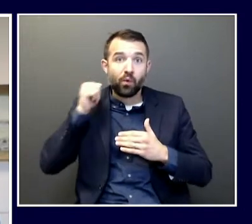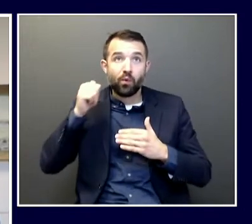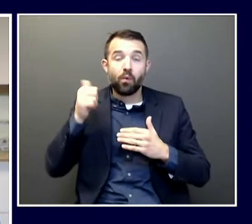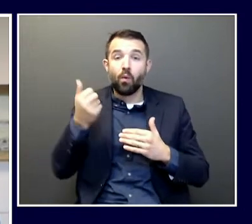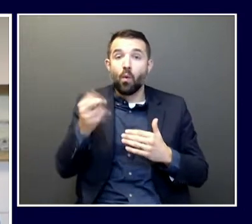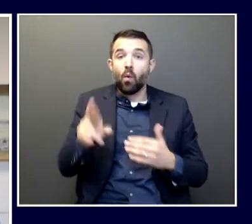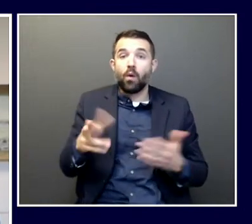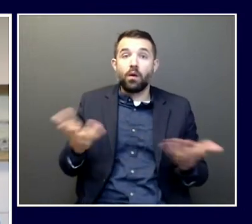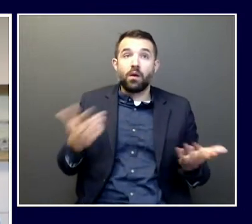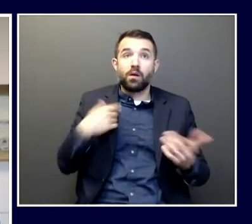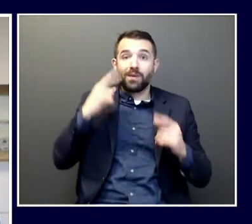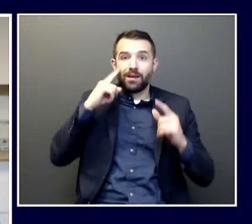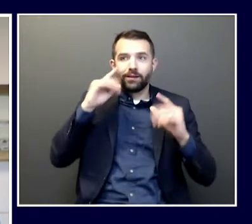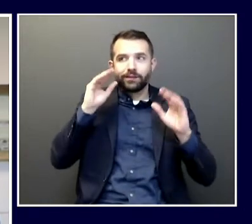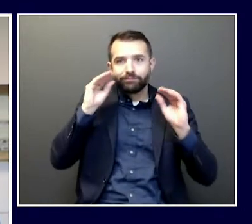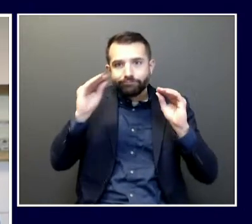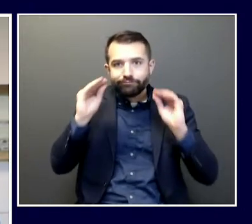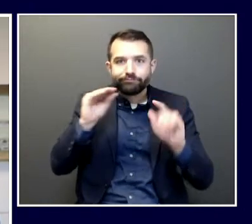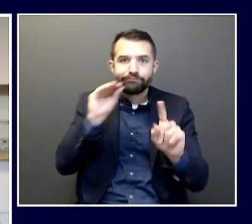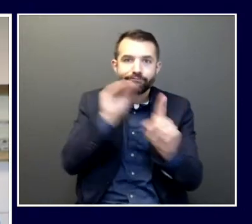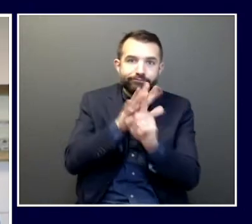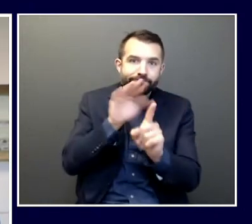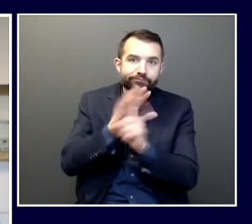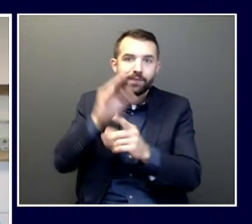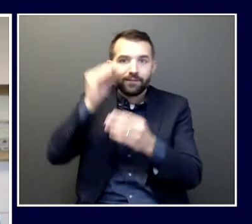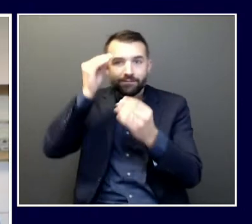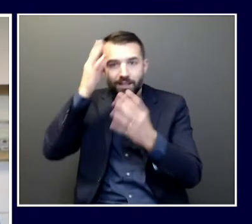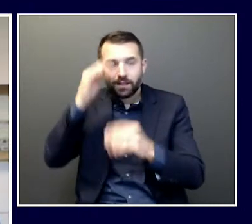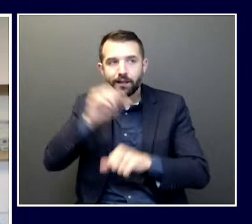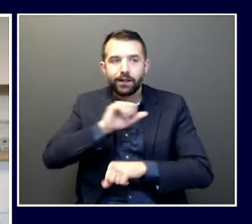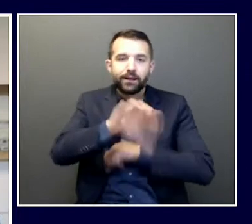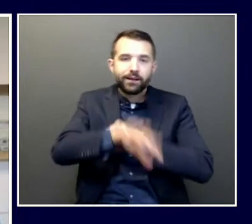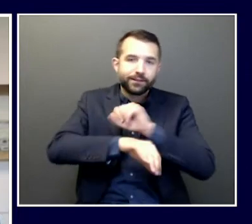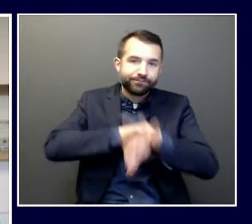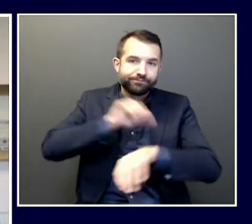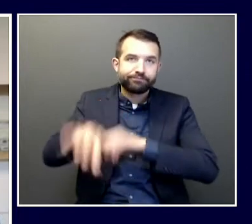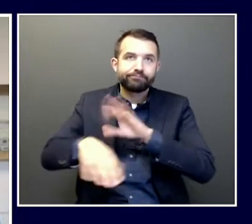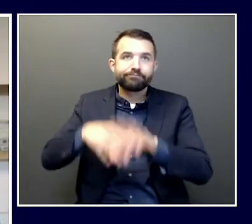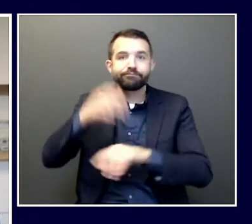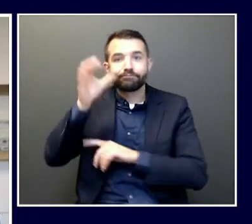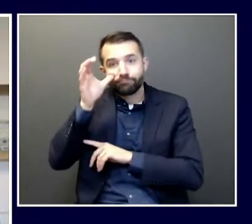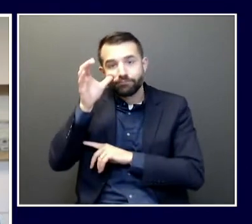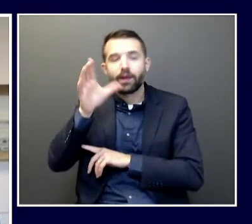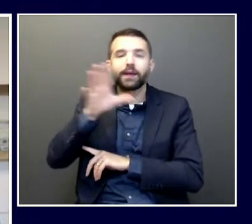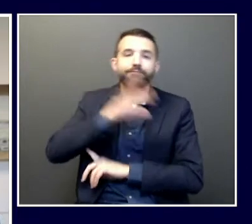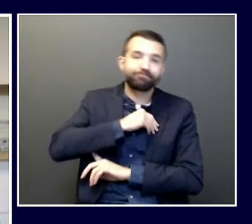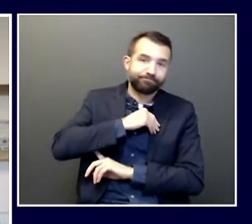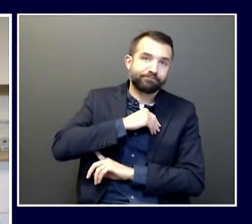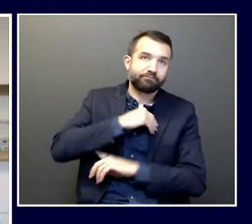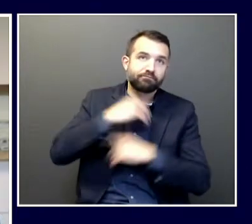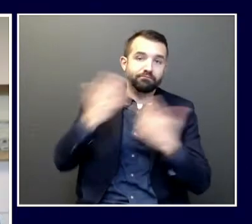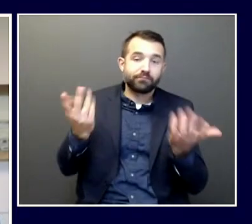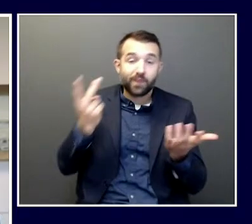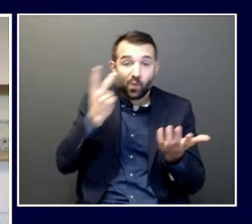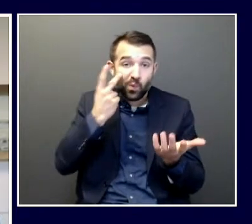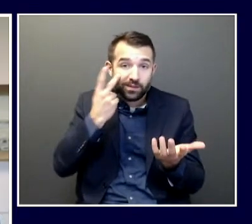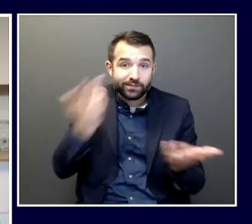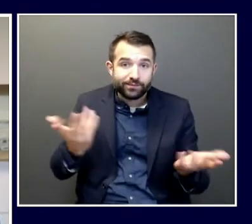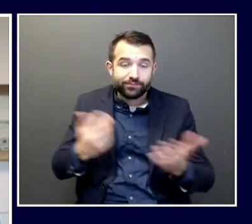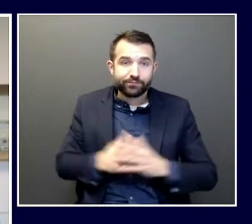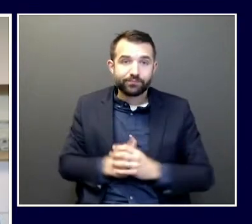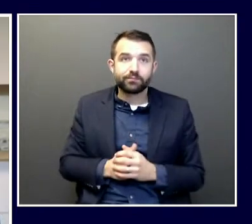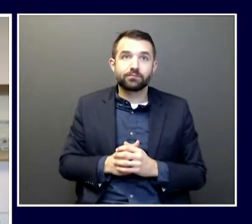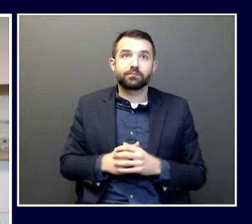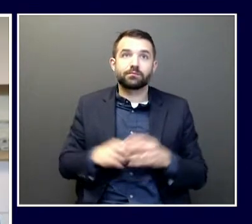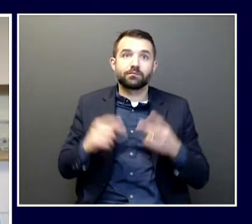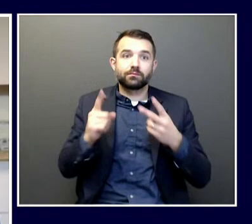possible? That's really the task in front of us right now. Mm-hmm. And I had a second question, if that's okay. So we've seen